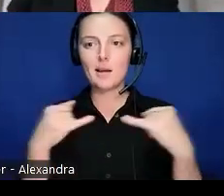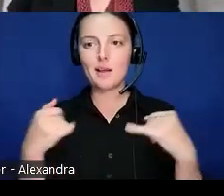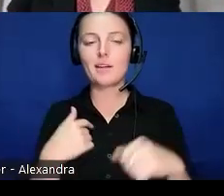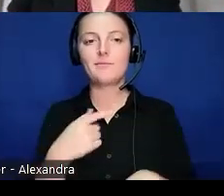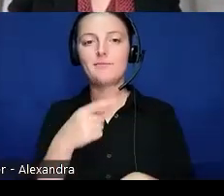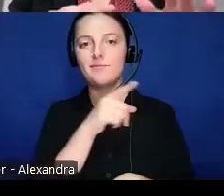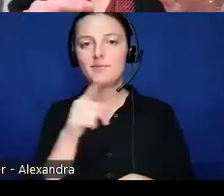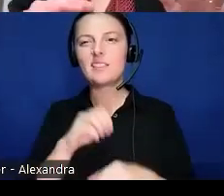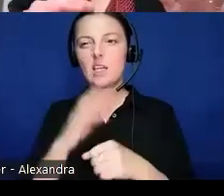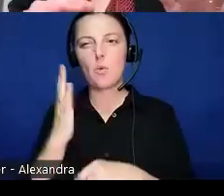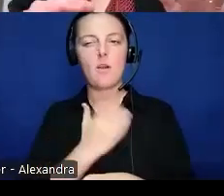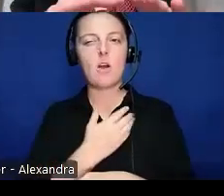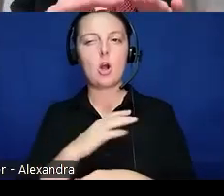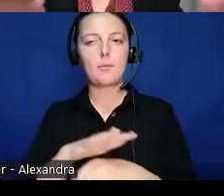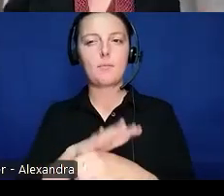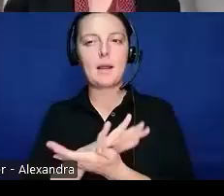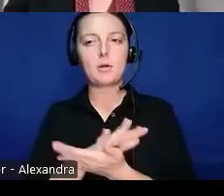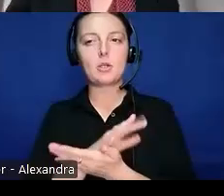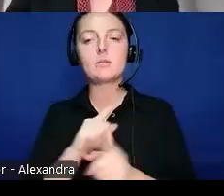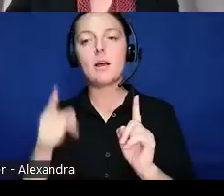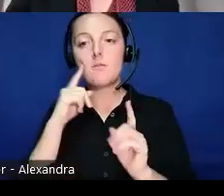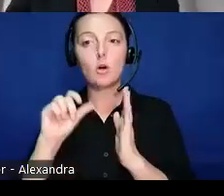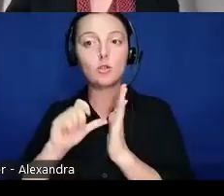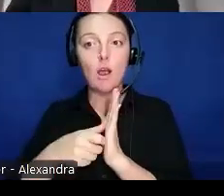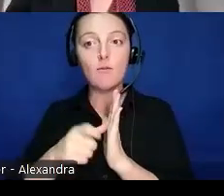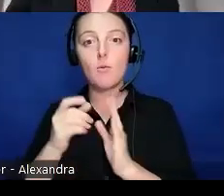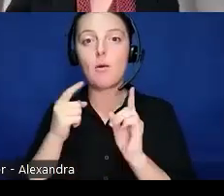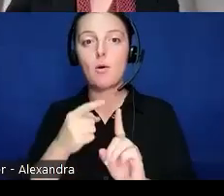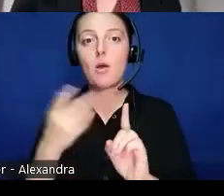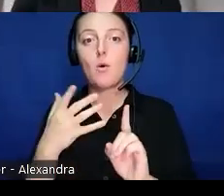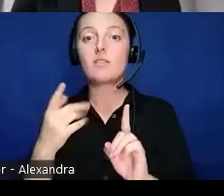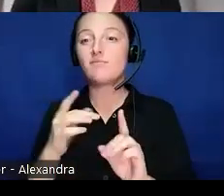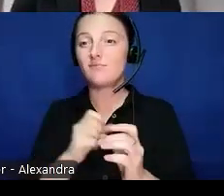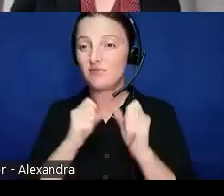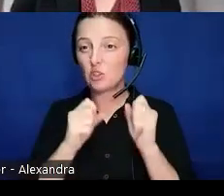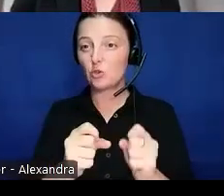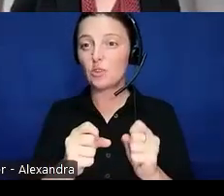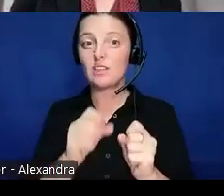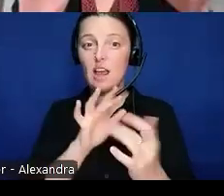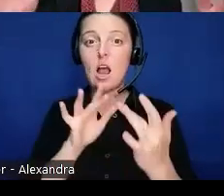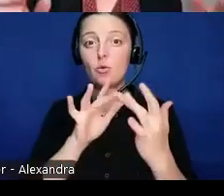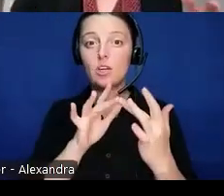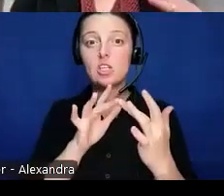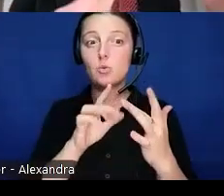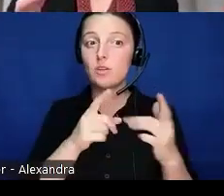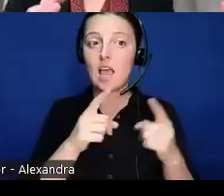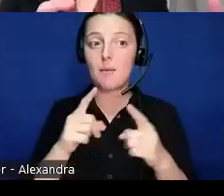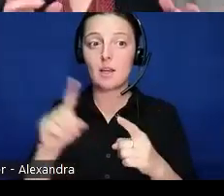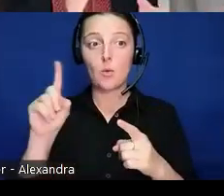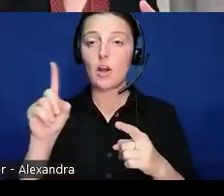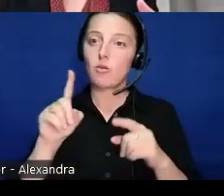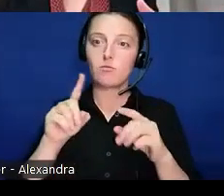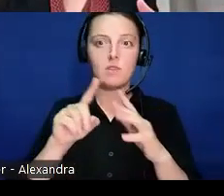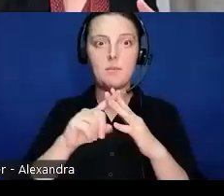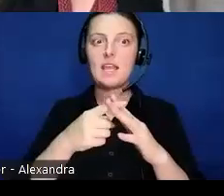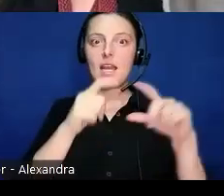that the street outreach was happening from the very beginning in this top sort of red segment. And meanwhile, we were meeting with other